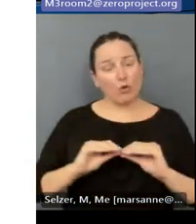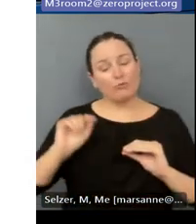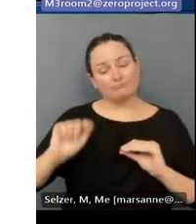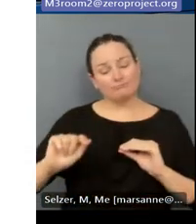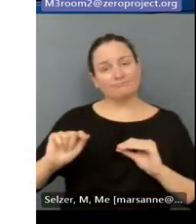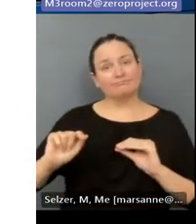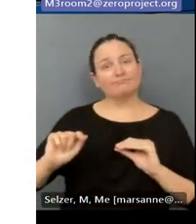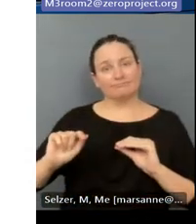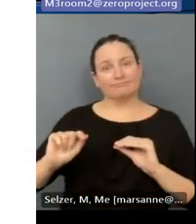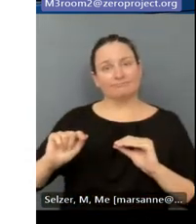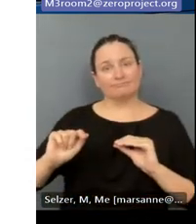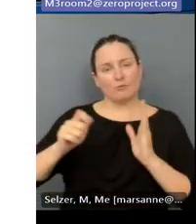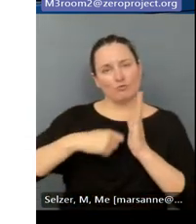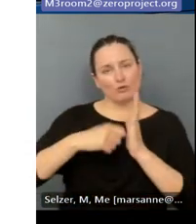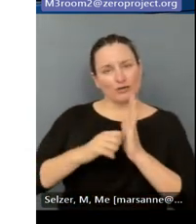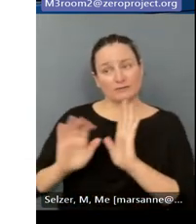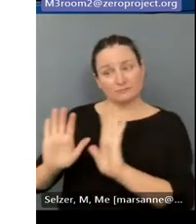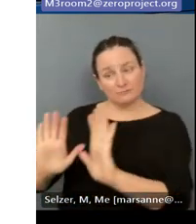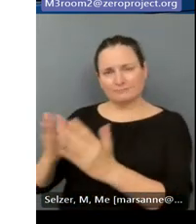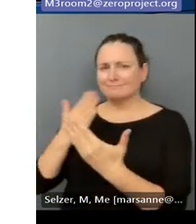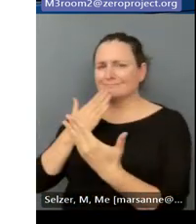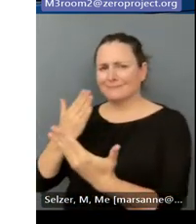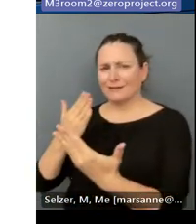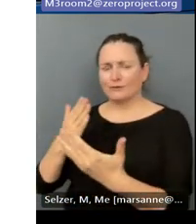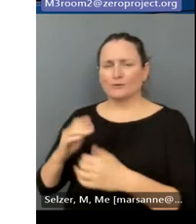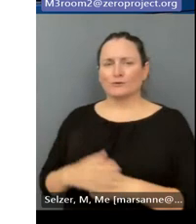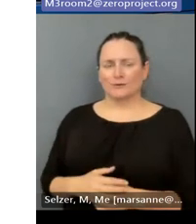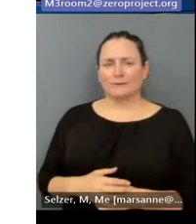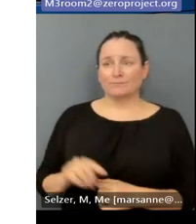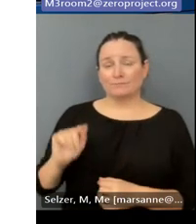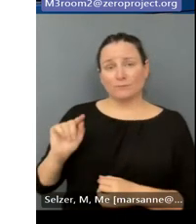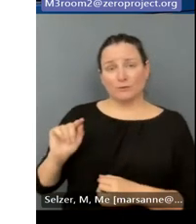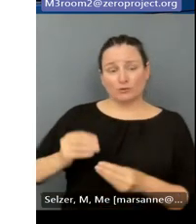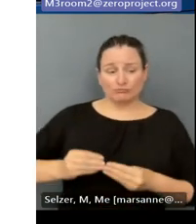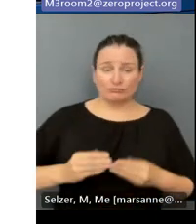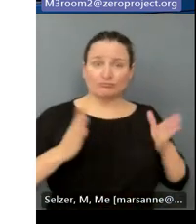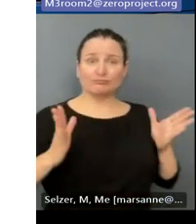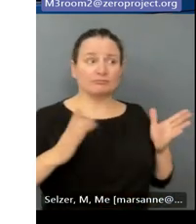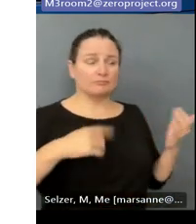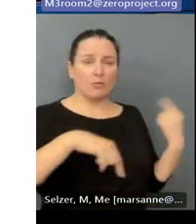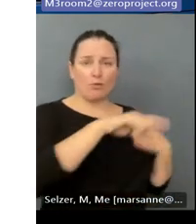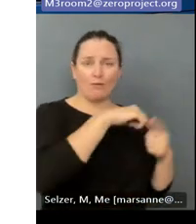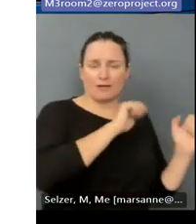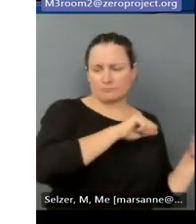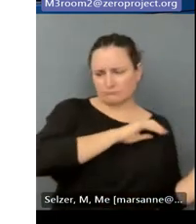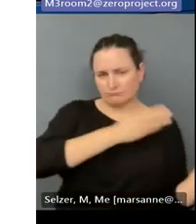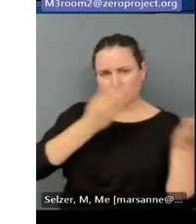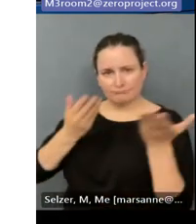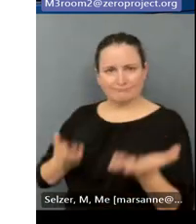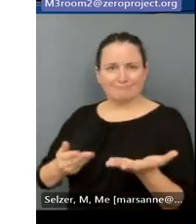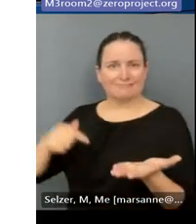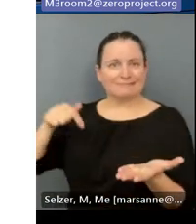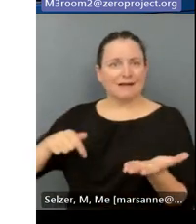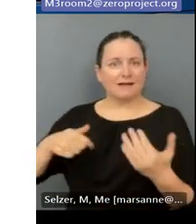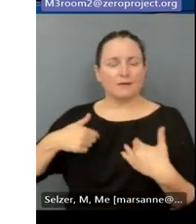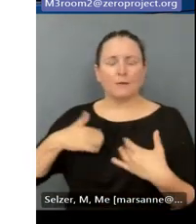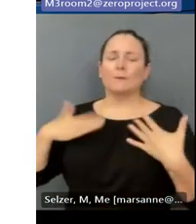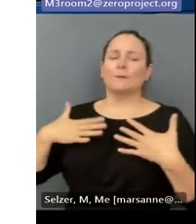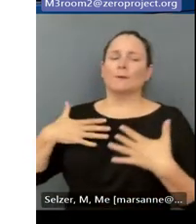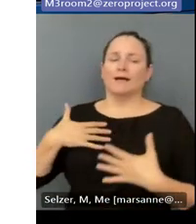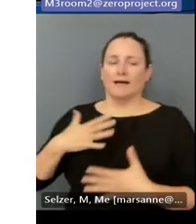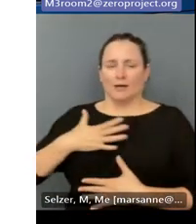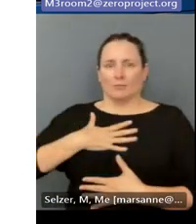among such intelligent and innovative interventions. It truly is a source of pride and certainly an honor to